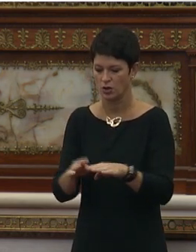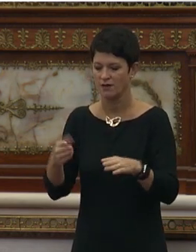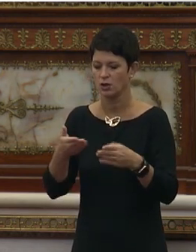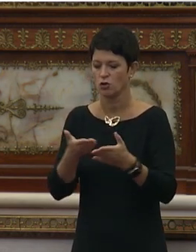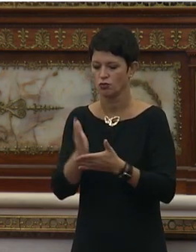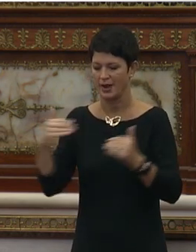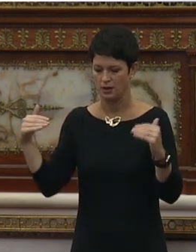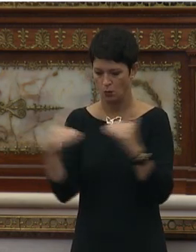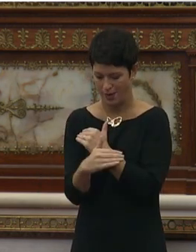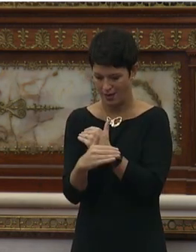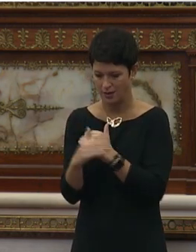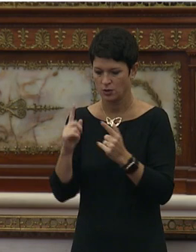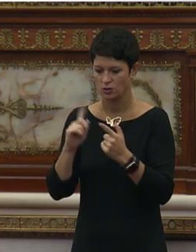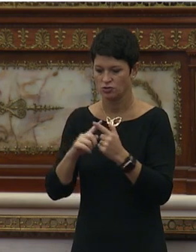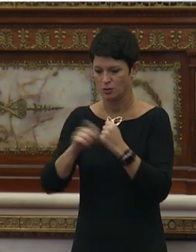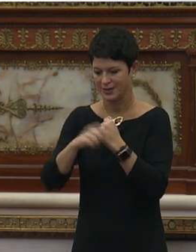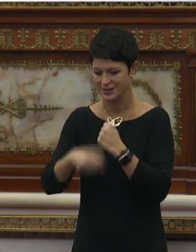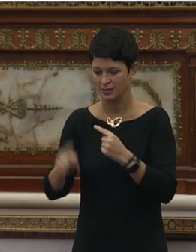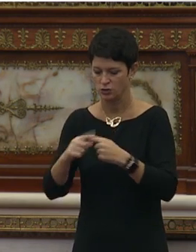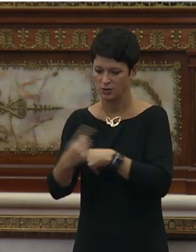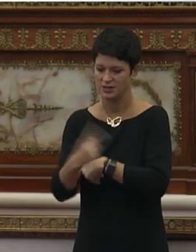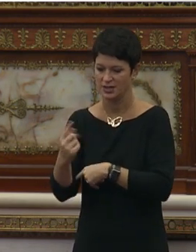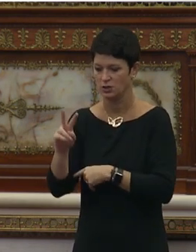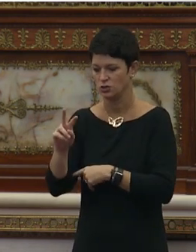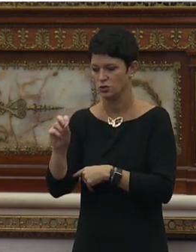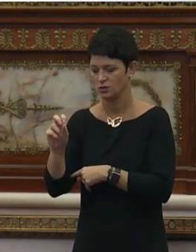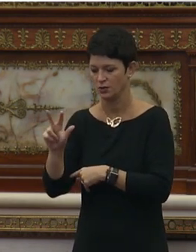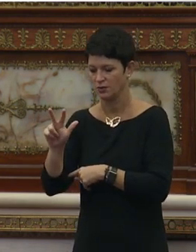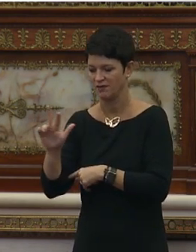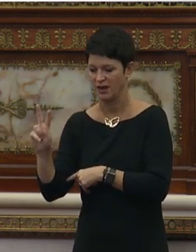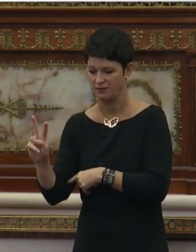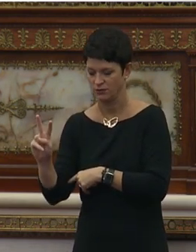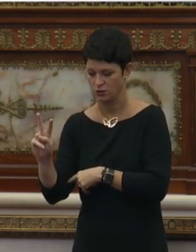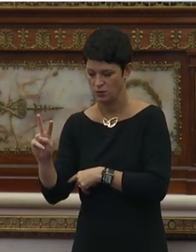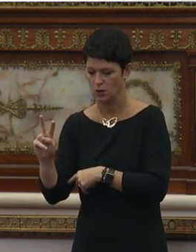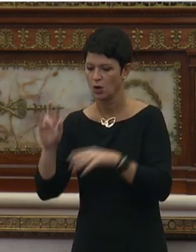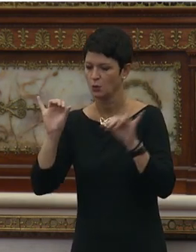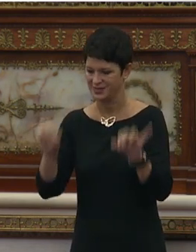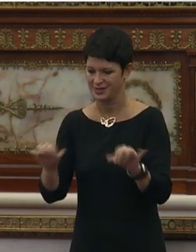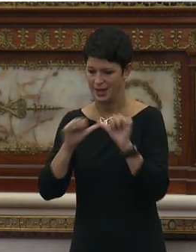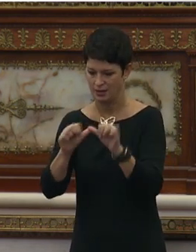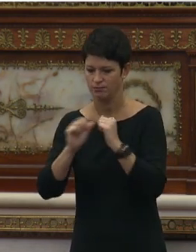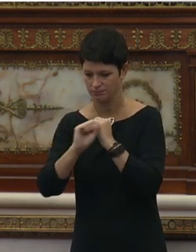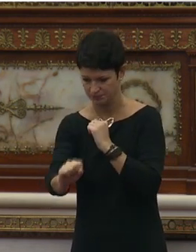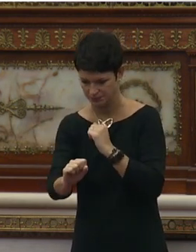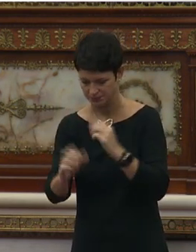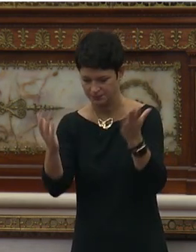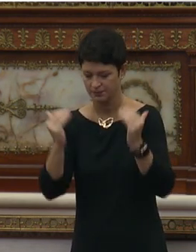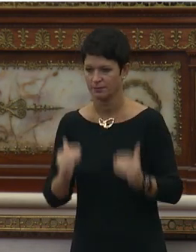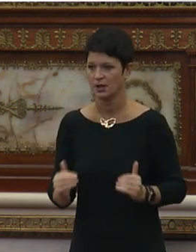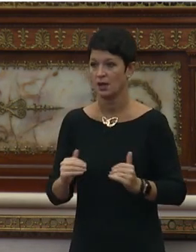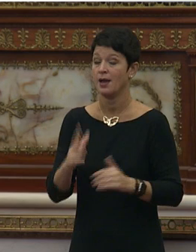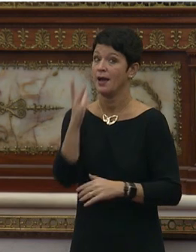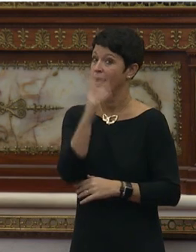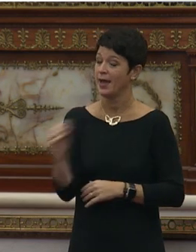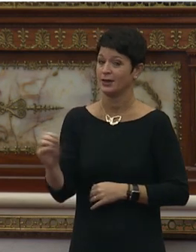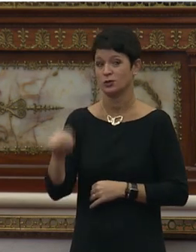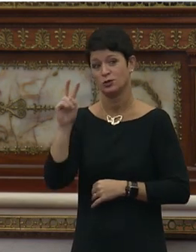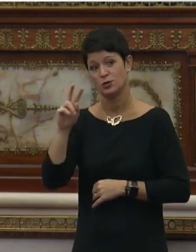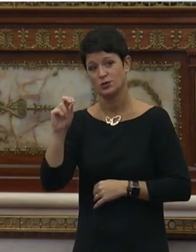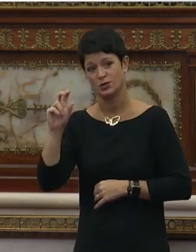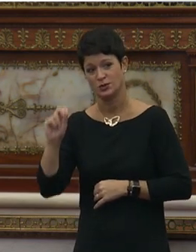right-of-way, to extend the date bill number 200352 will remain in effect. And bill